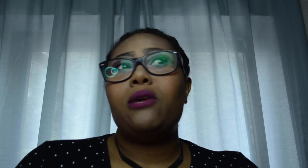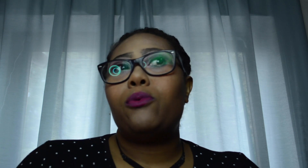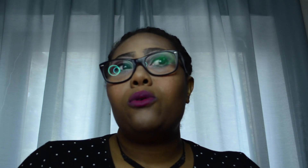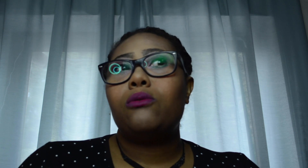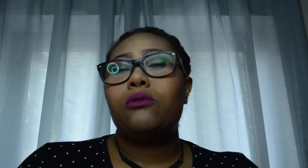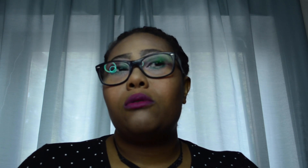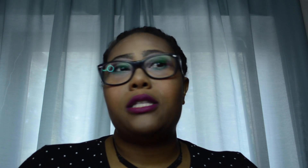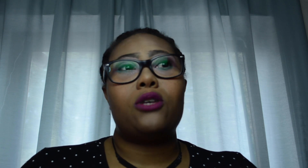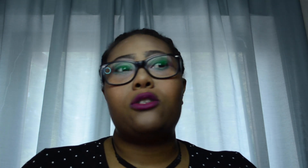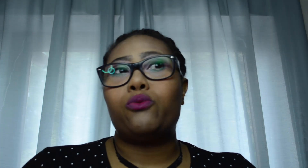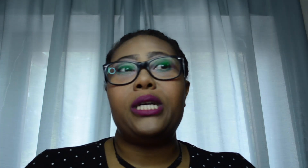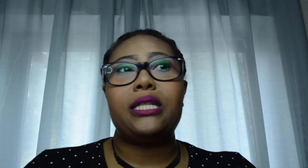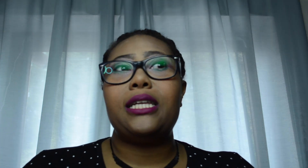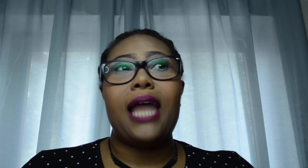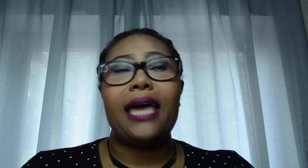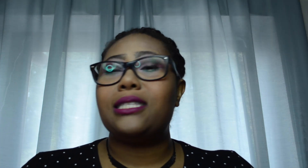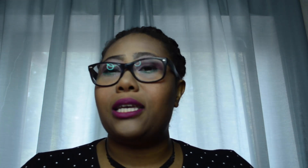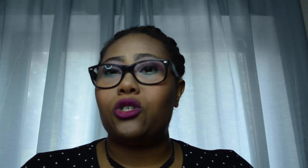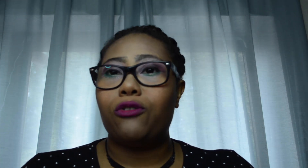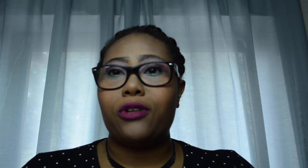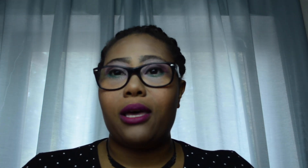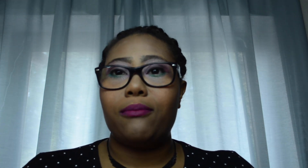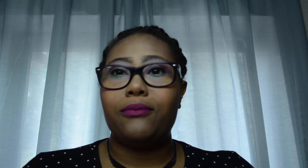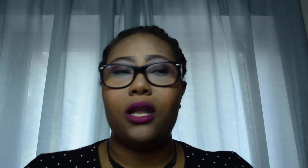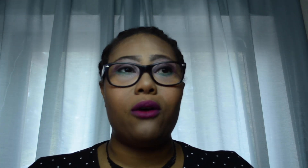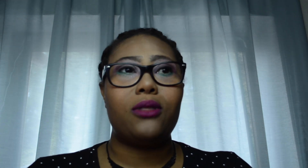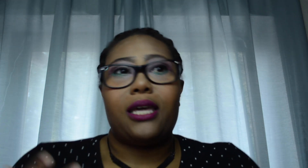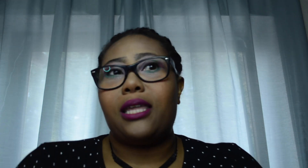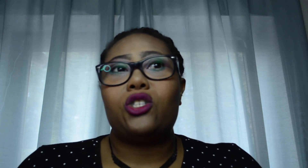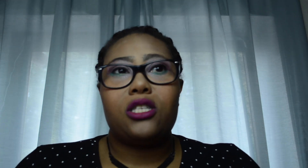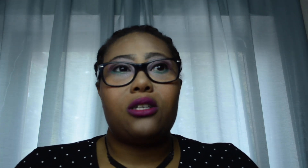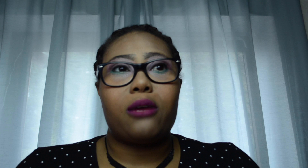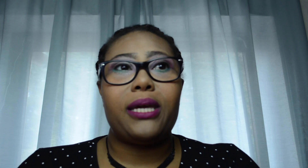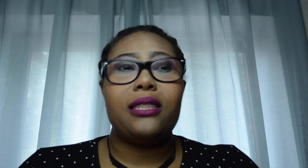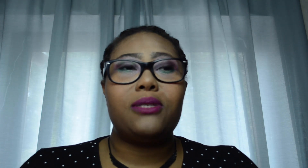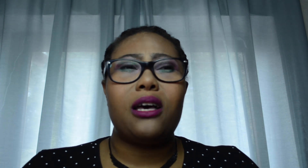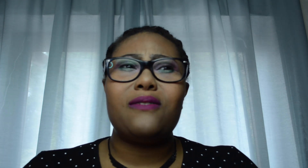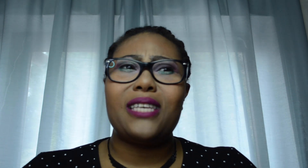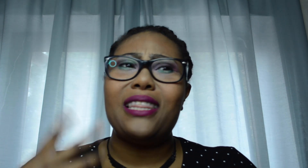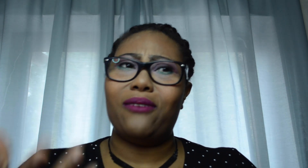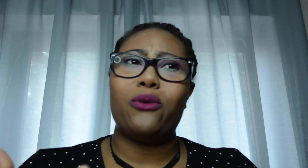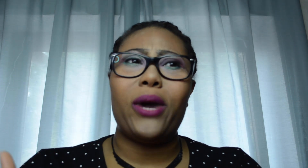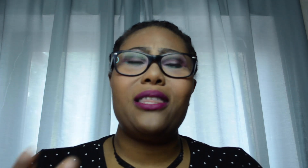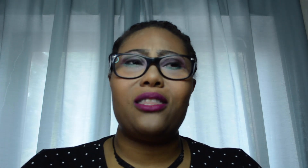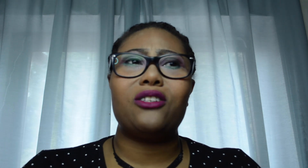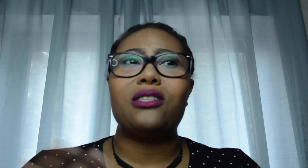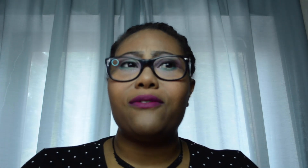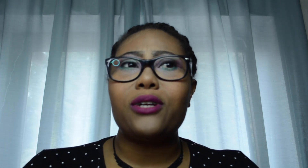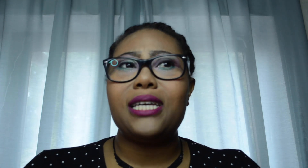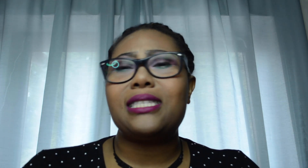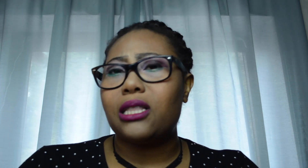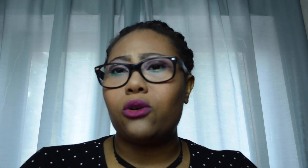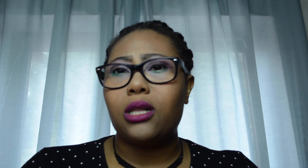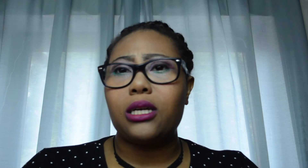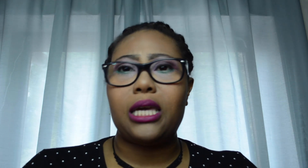Some people, it's really not intentional for them. You know, they just are being themselves. And the way that their